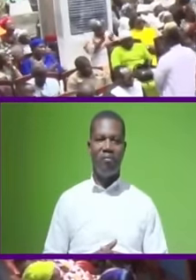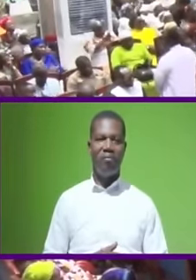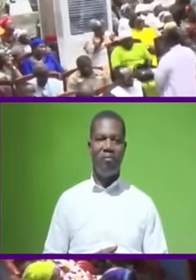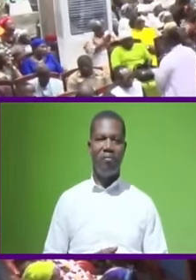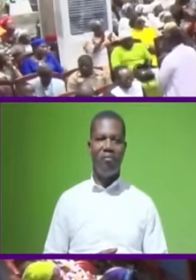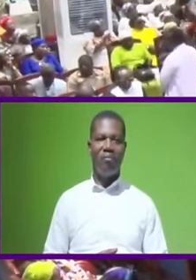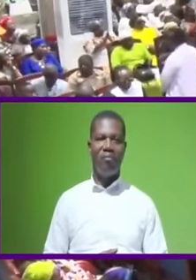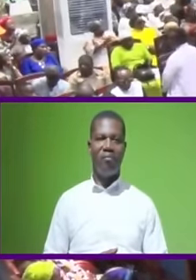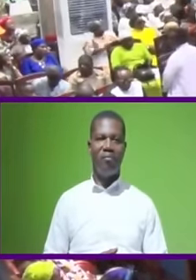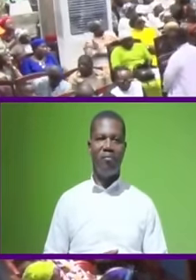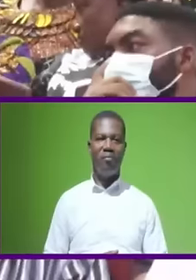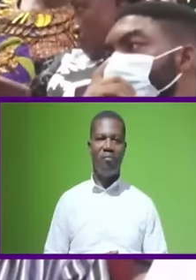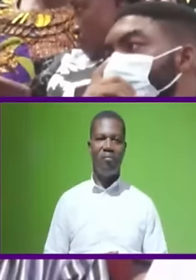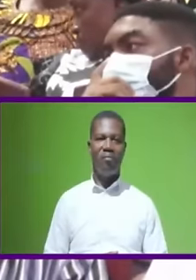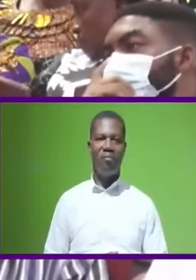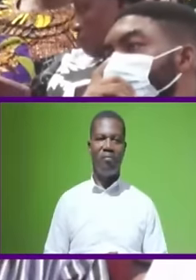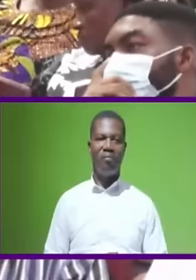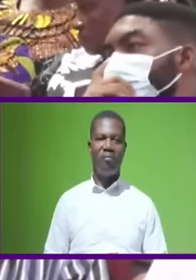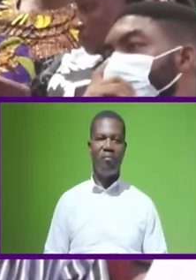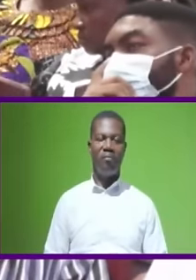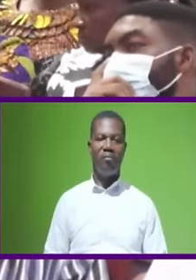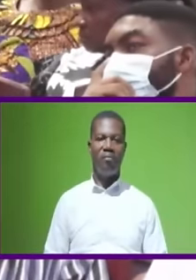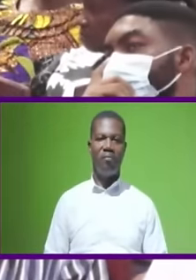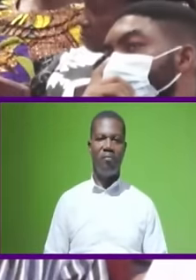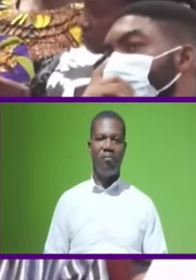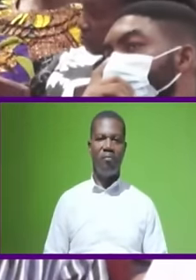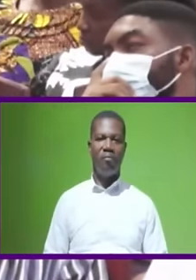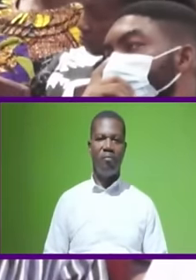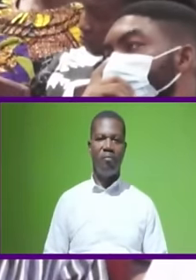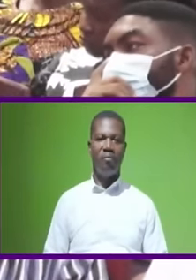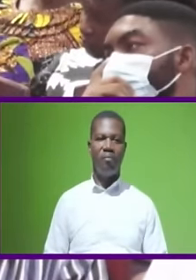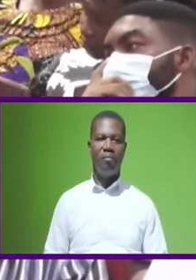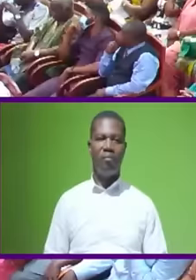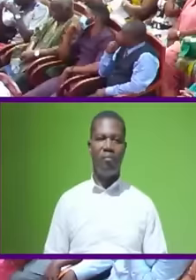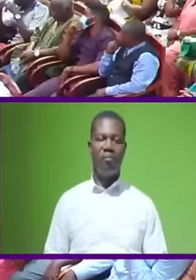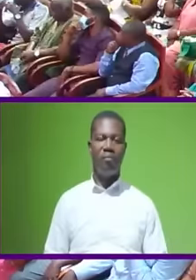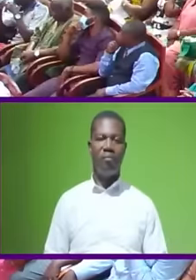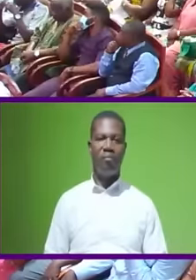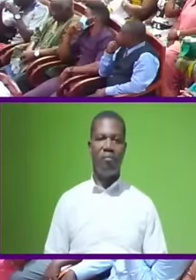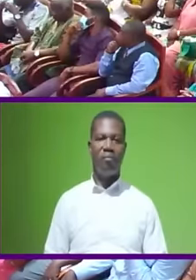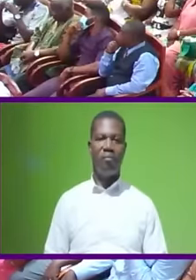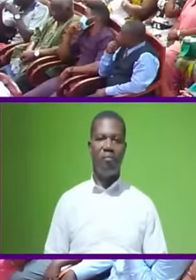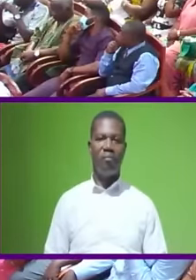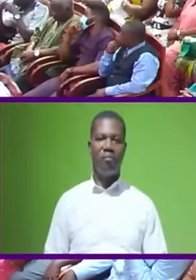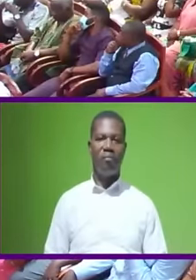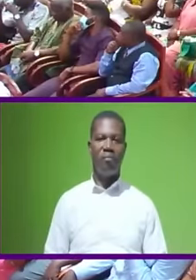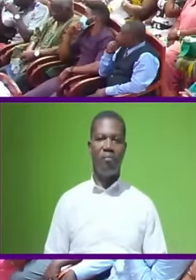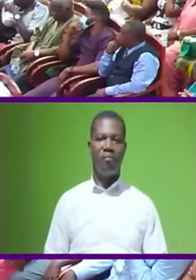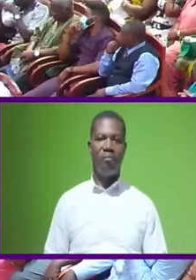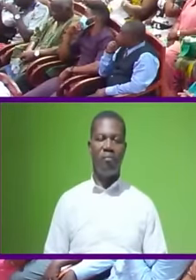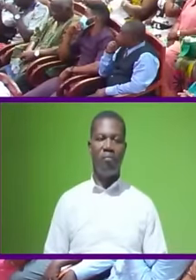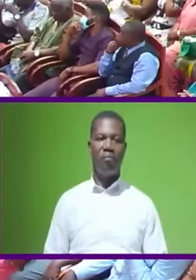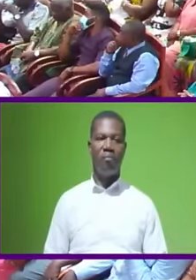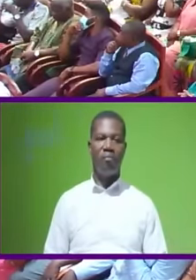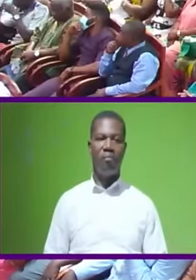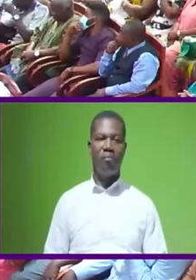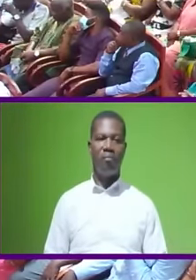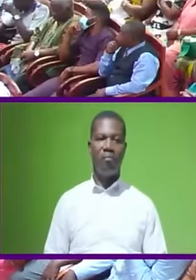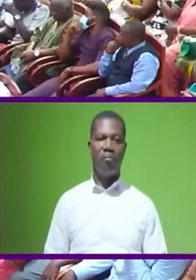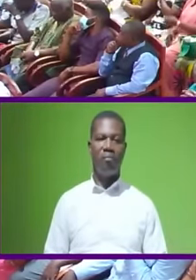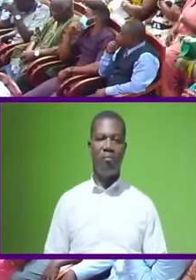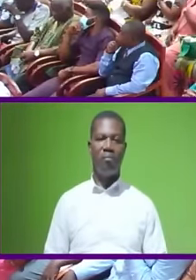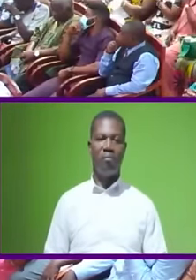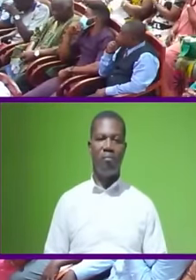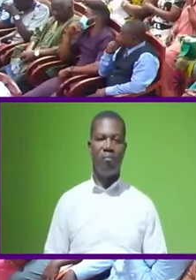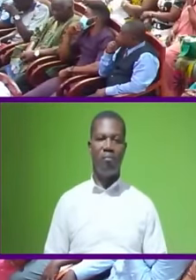gold, and other things that you demonstrate and show forth. But I haven't turn my eyes or my gaze unto